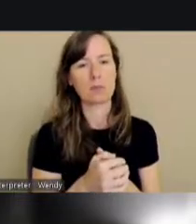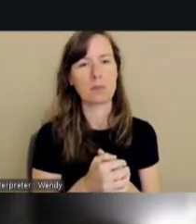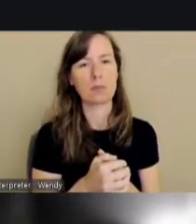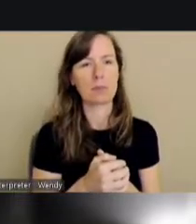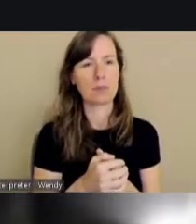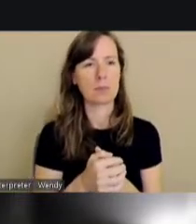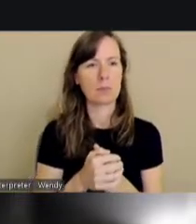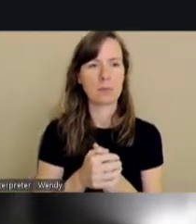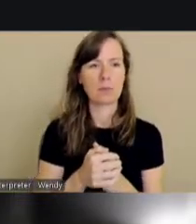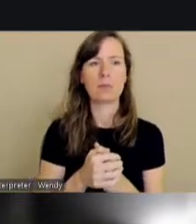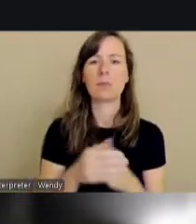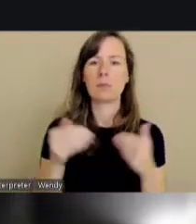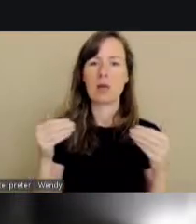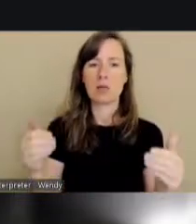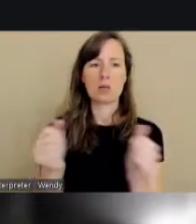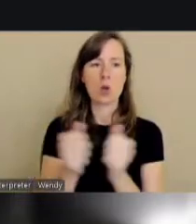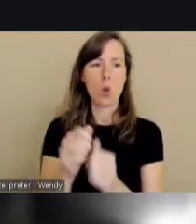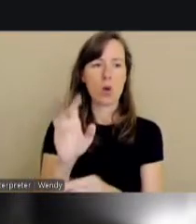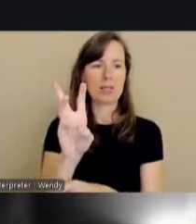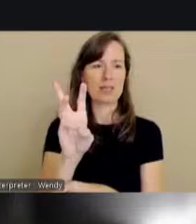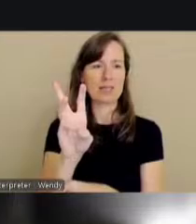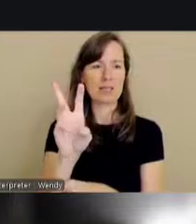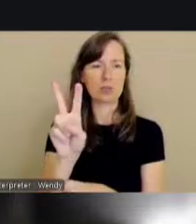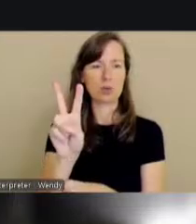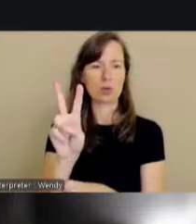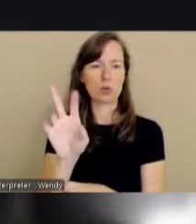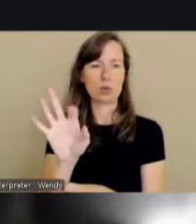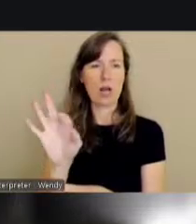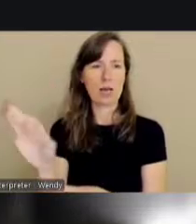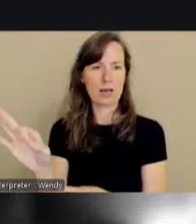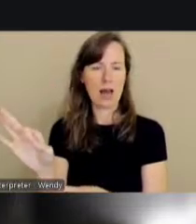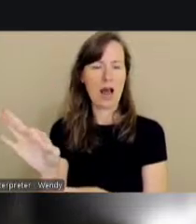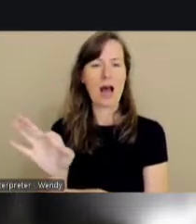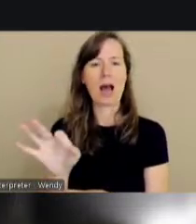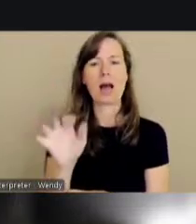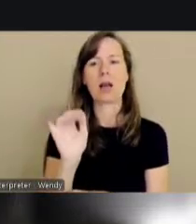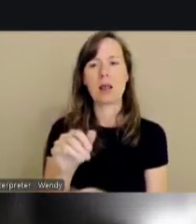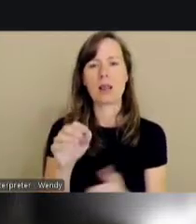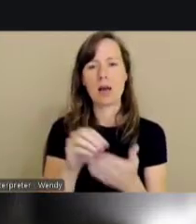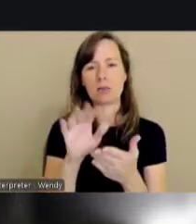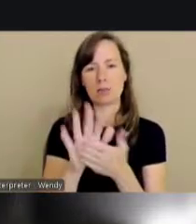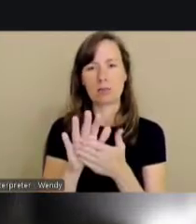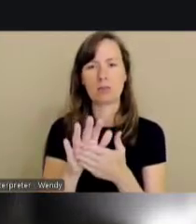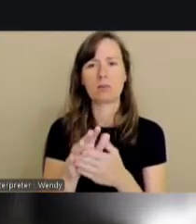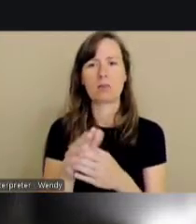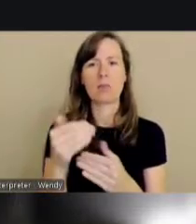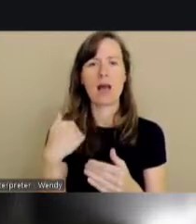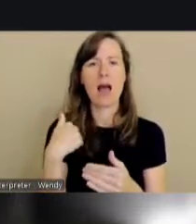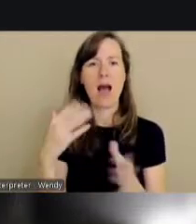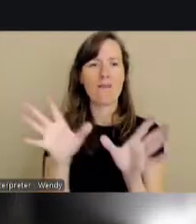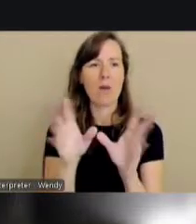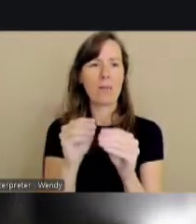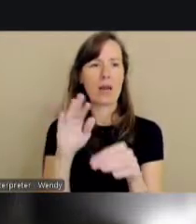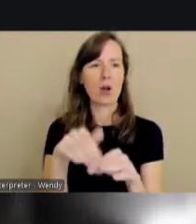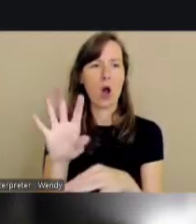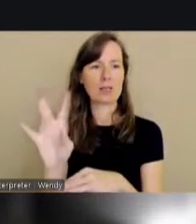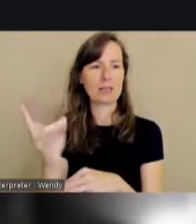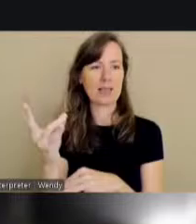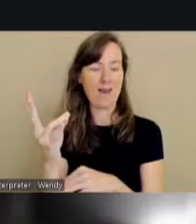let's go with 62.99, and that'll be the advertisement. We'll have a hearing on the 7th, which is